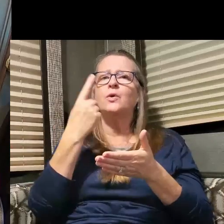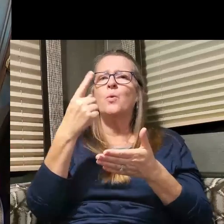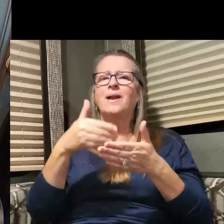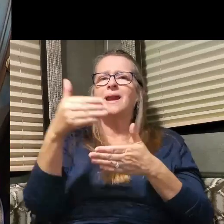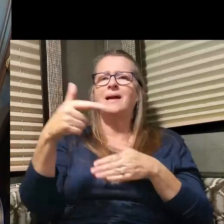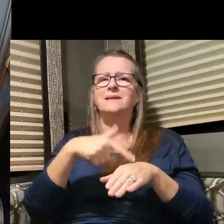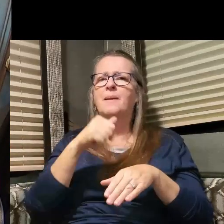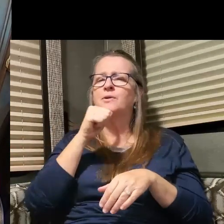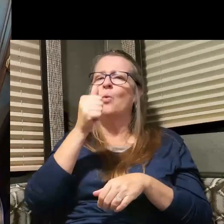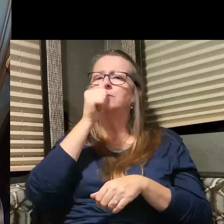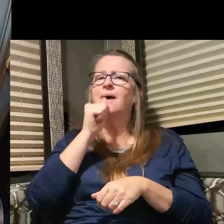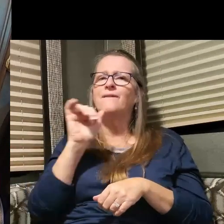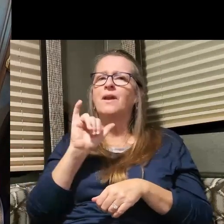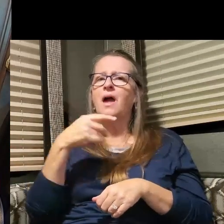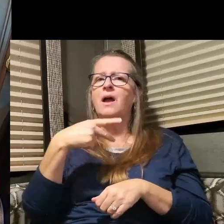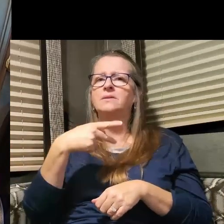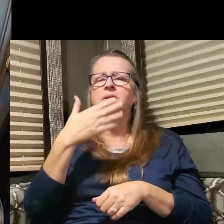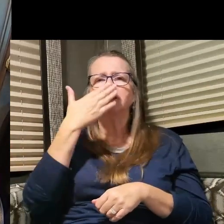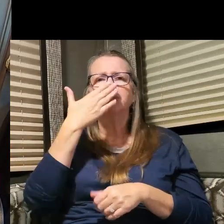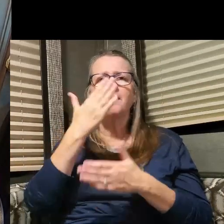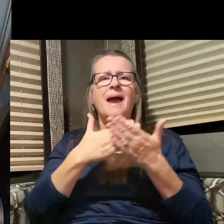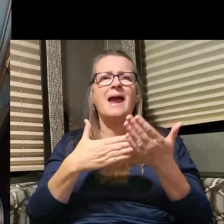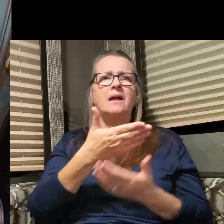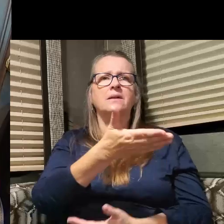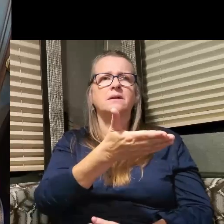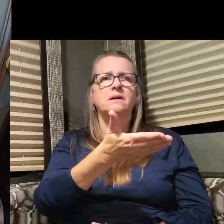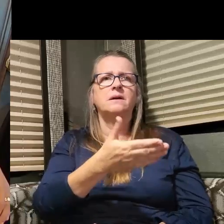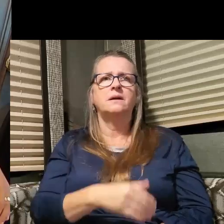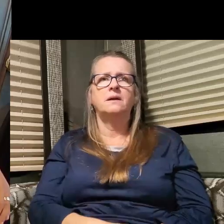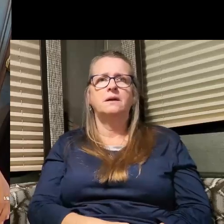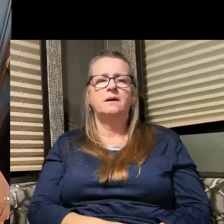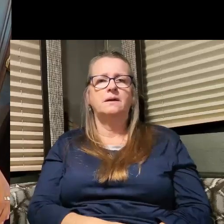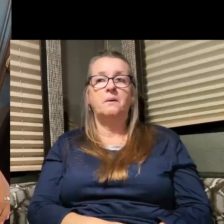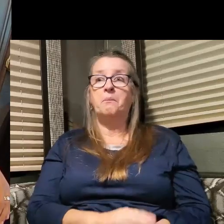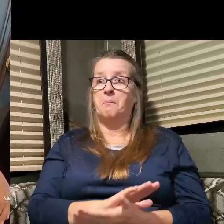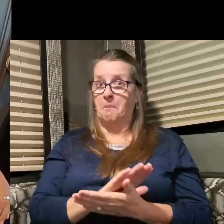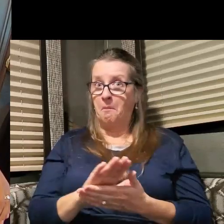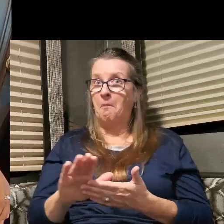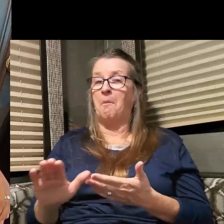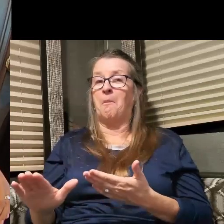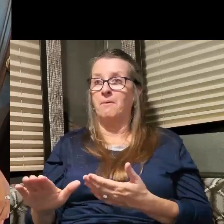out. Let's all get the good one next time. Yeah. Don't suffer like we have. No. Bear, smell my hands.